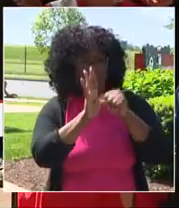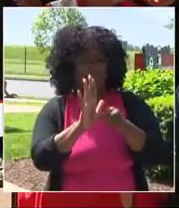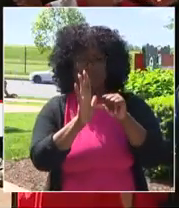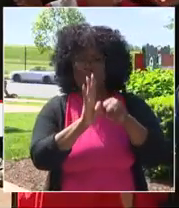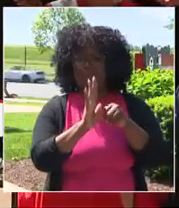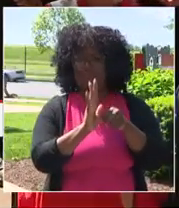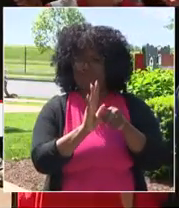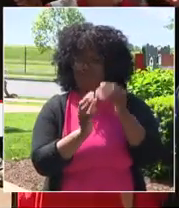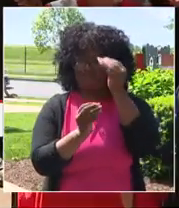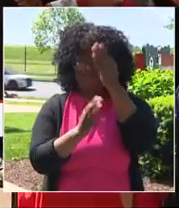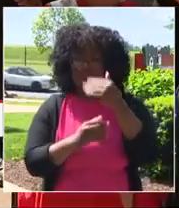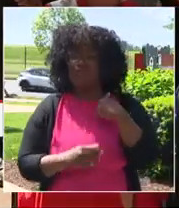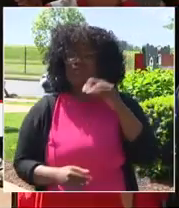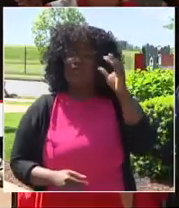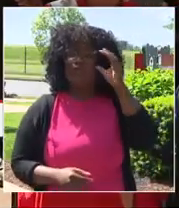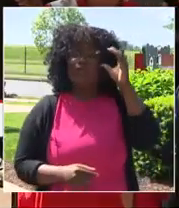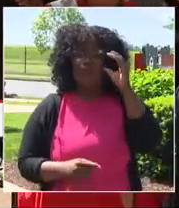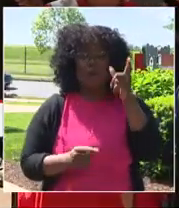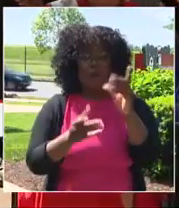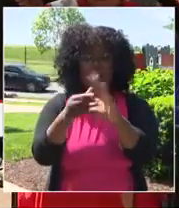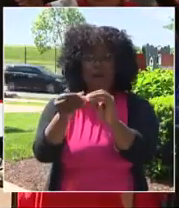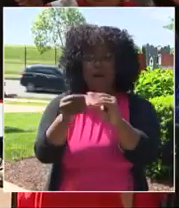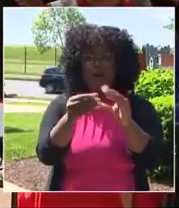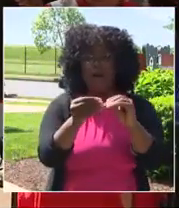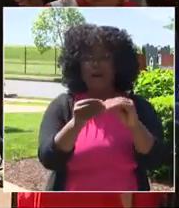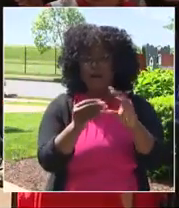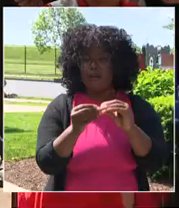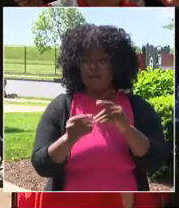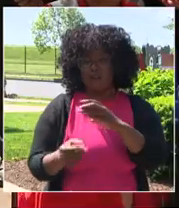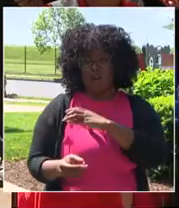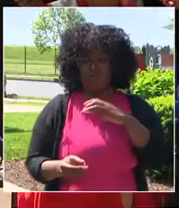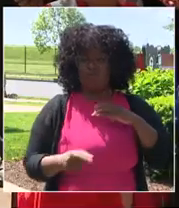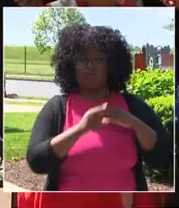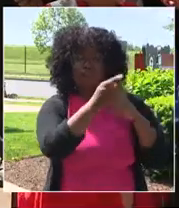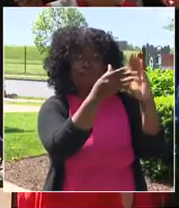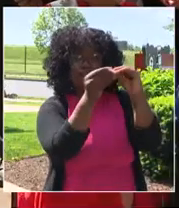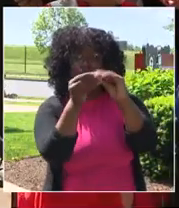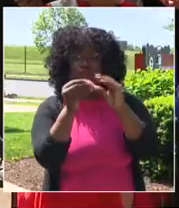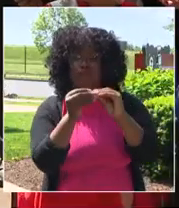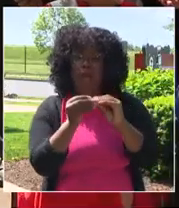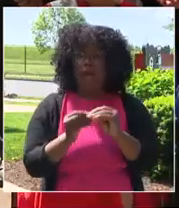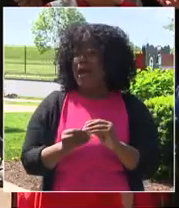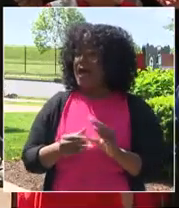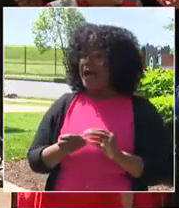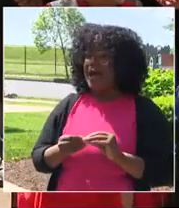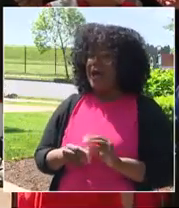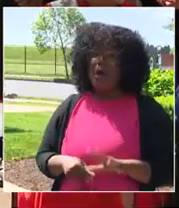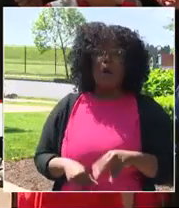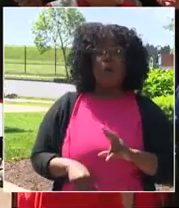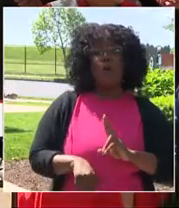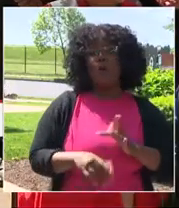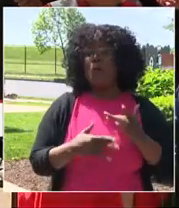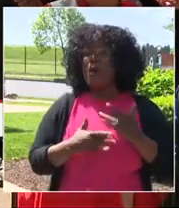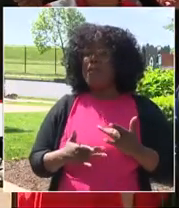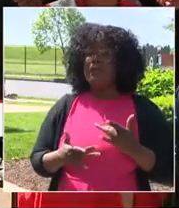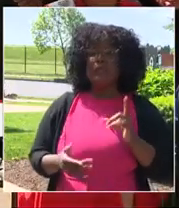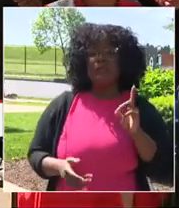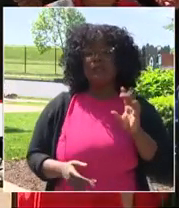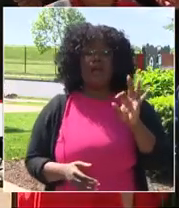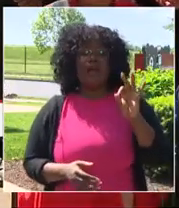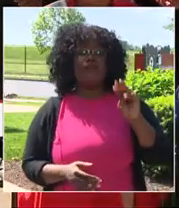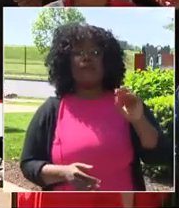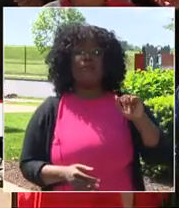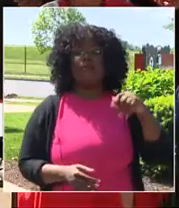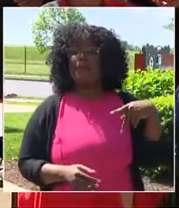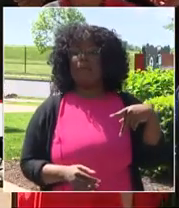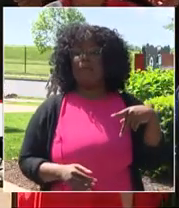Hill that have been sent to lobbyists and what they refer to this as normalize DC's FMAP. There's nothing normal about